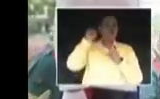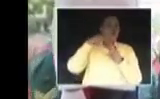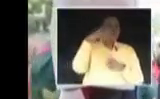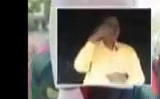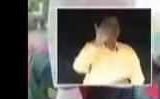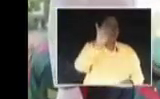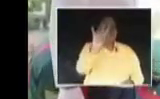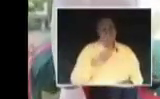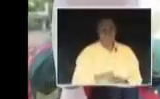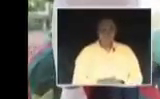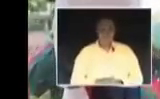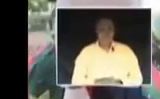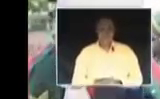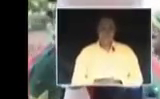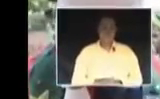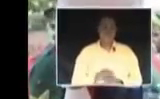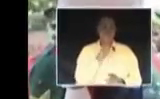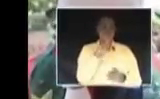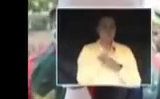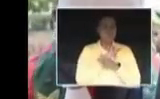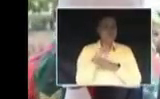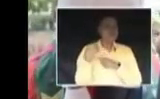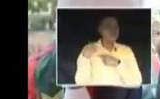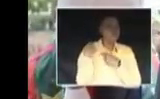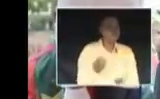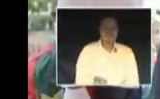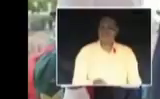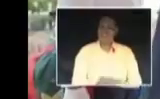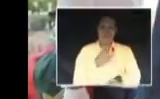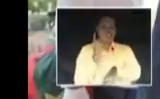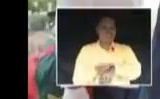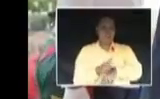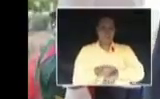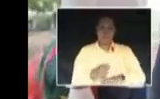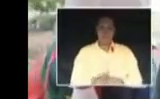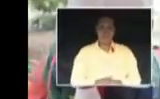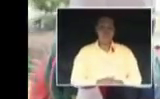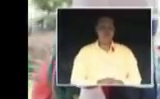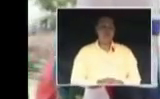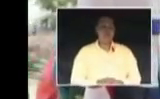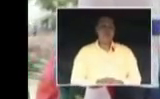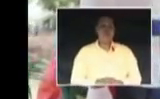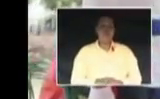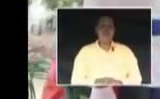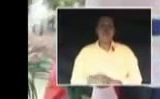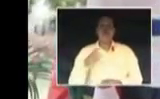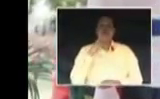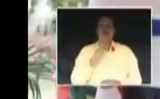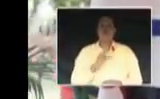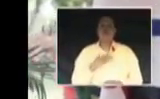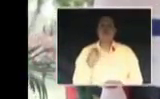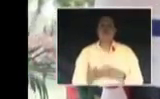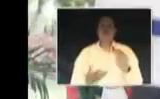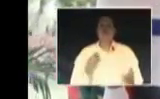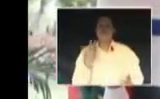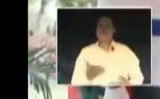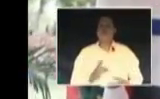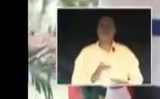1987. He's been in this business a while. And has done so much